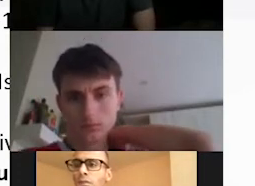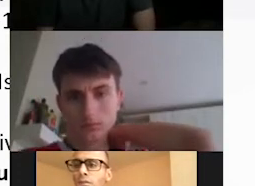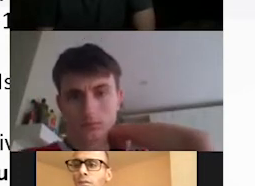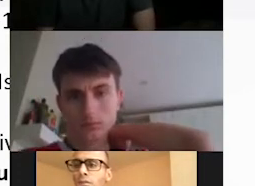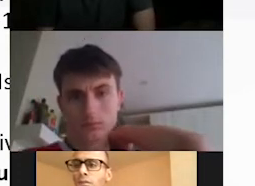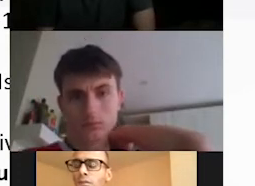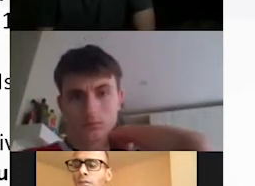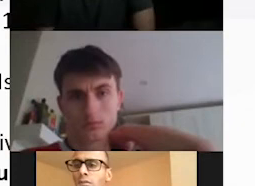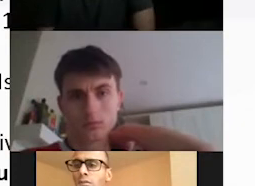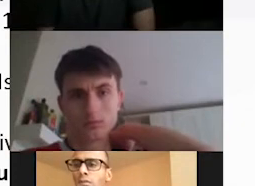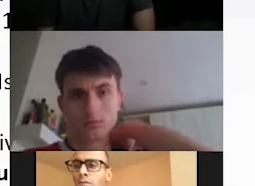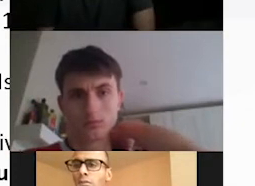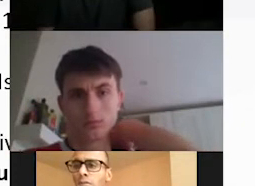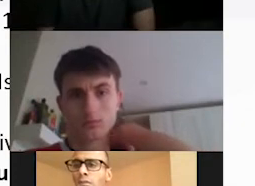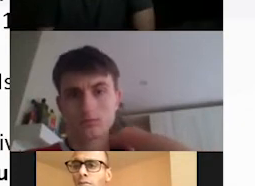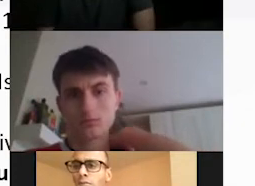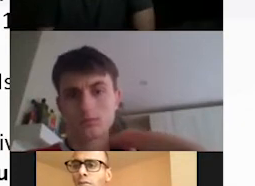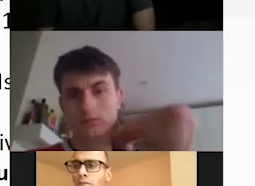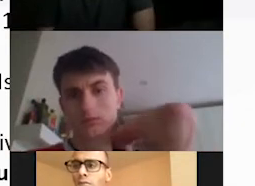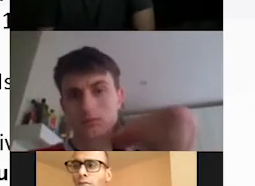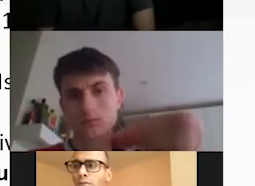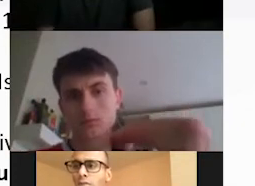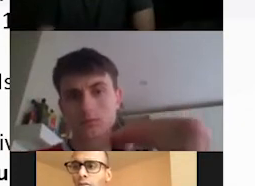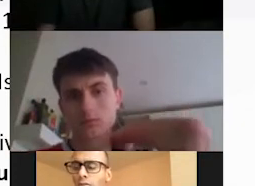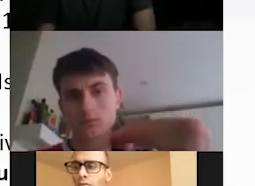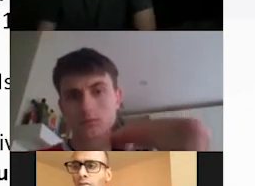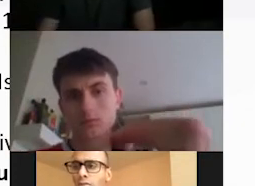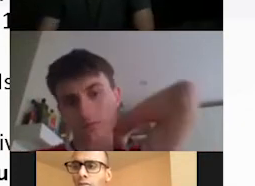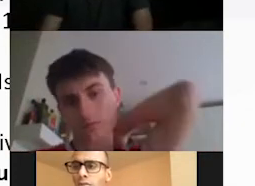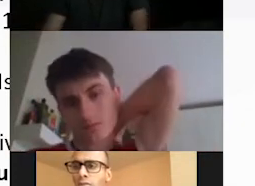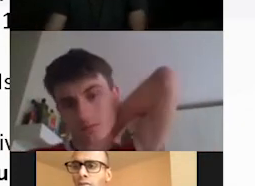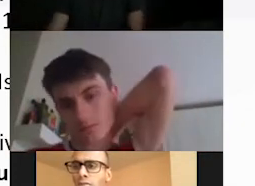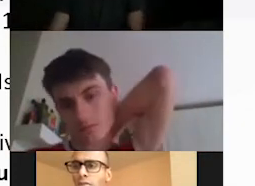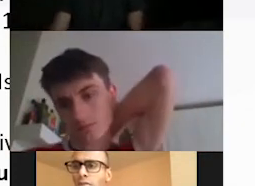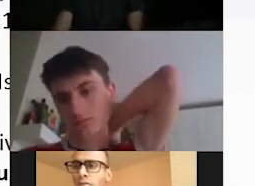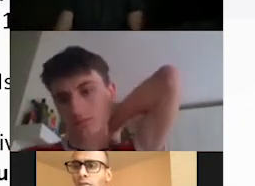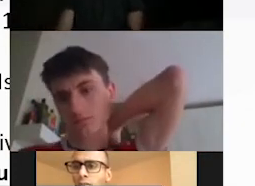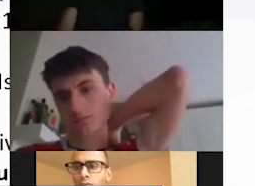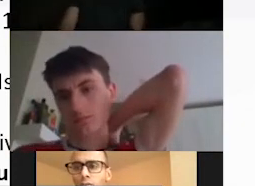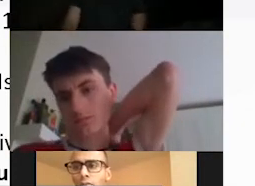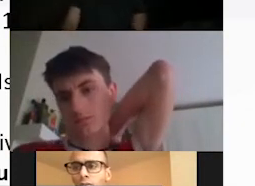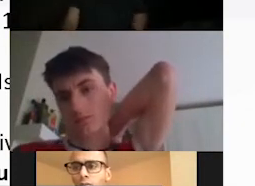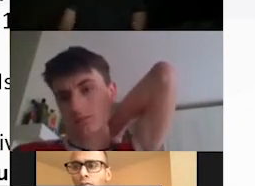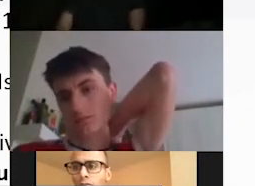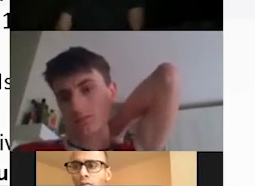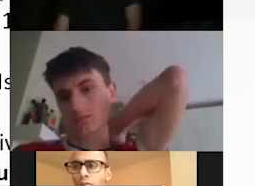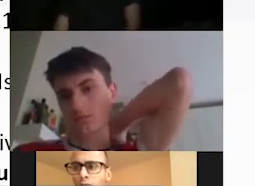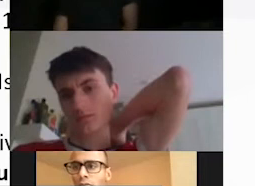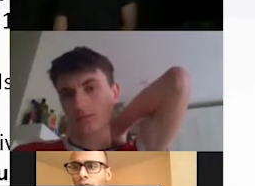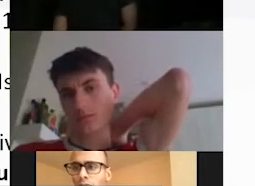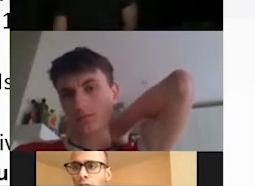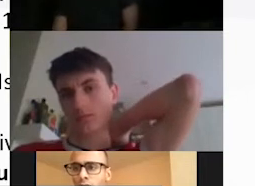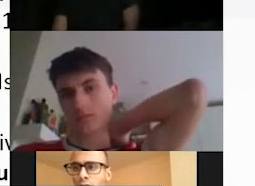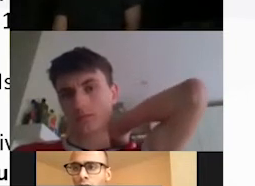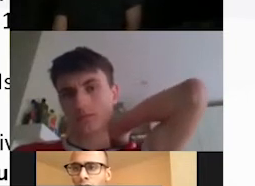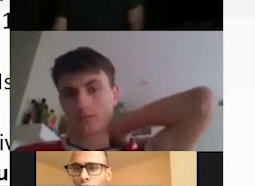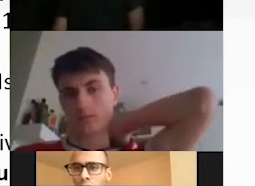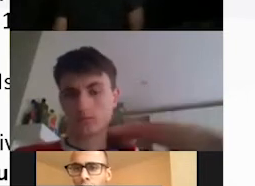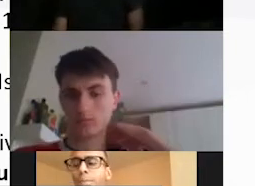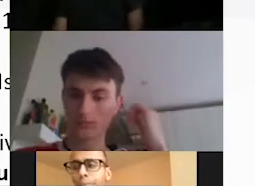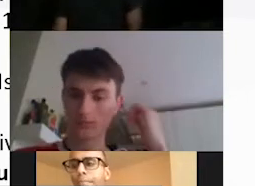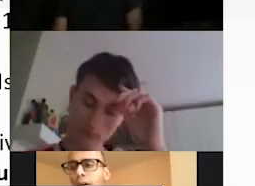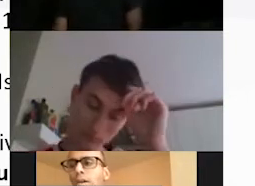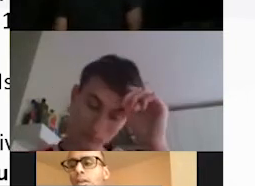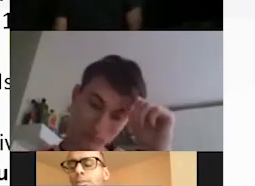the divisions in that as well, so like the league, championship, premiership, so the three levels of, so it